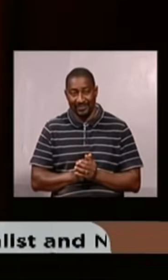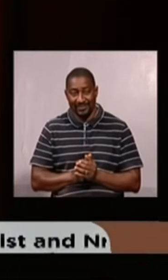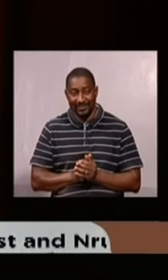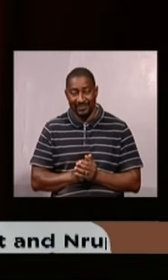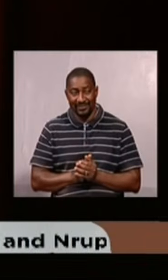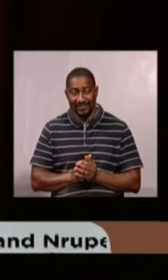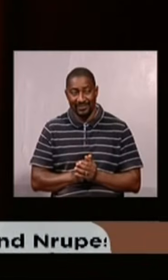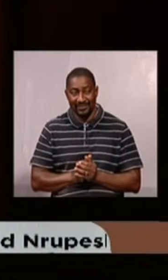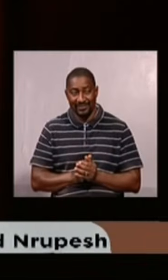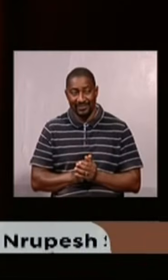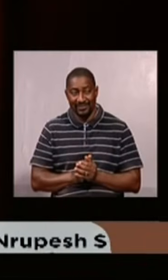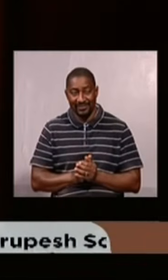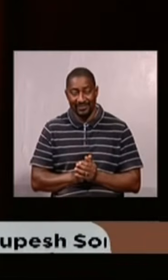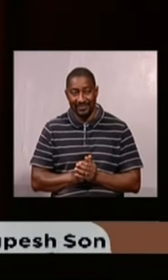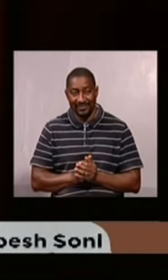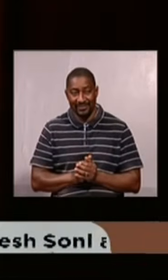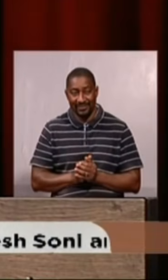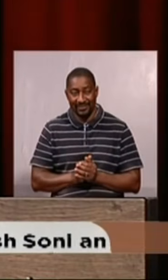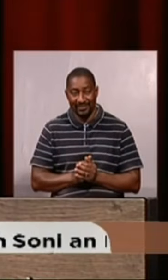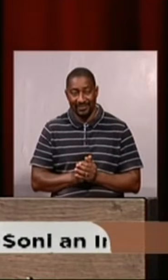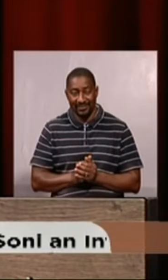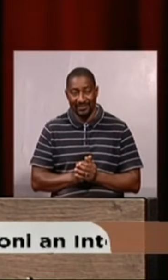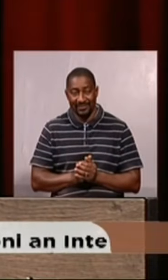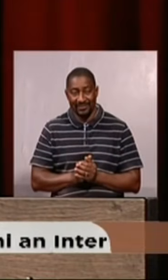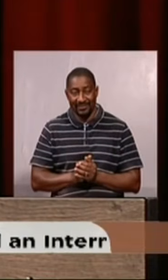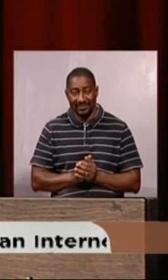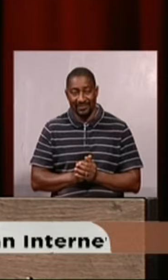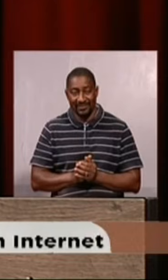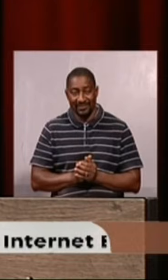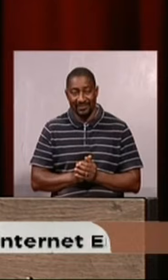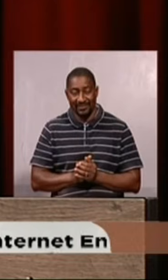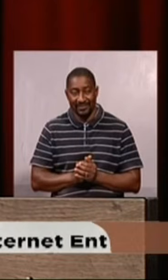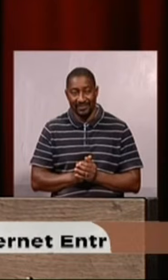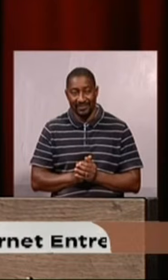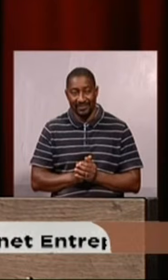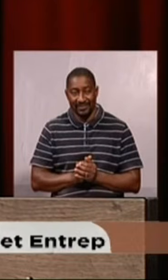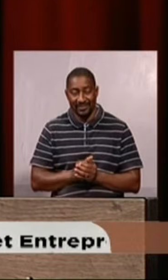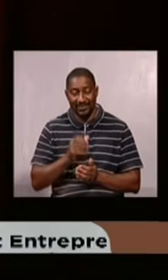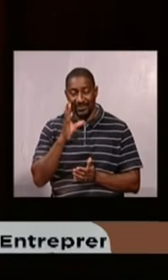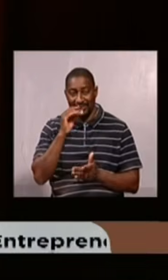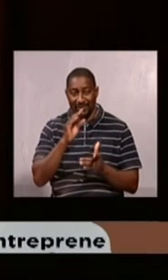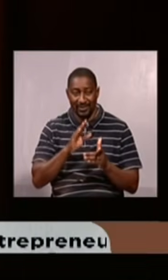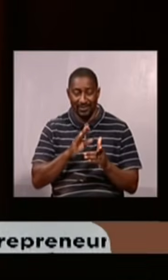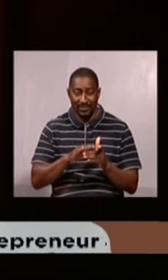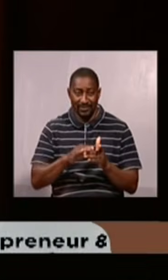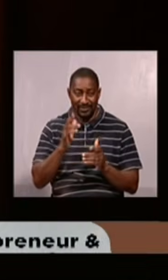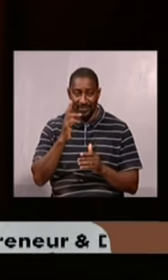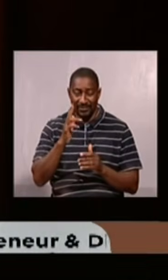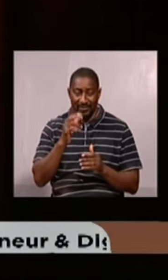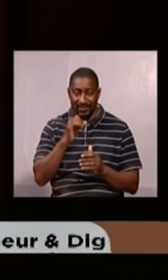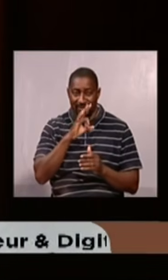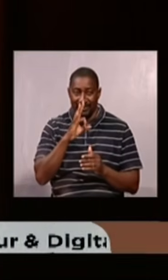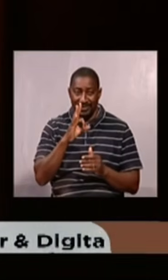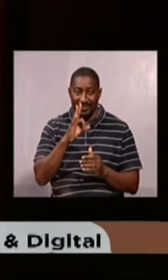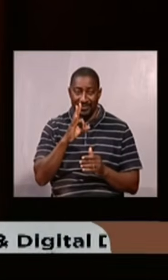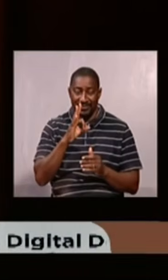mind. And on top of that, you're dealing with bots and fake accounts. Exactly. Yeah. So trolls. So trolls, bots, people who are, once you prove them wrong, they just go